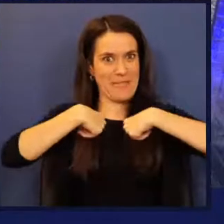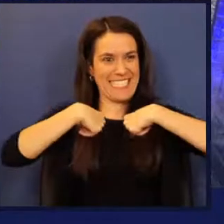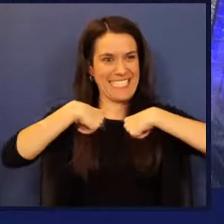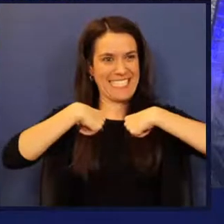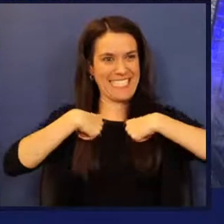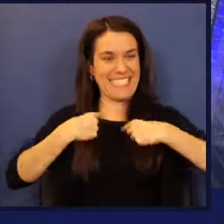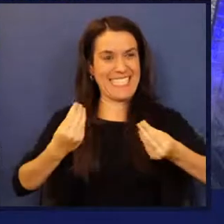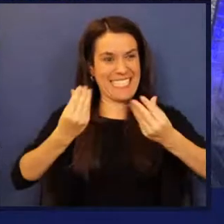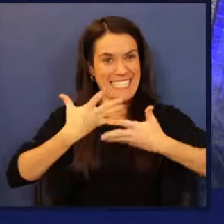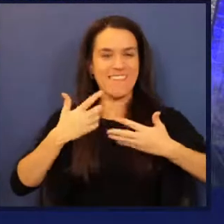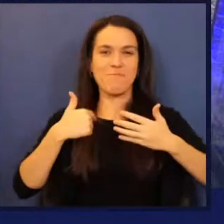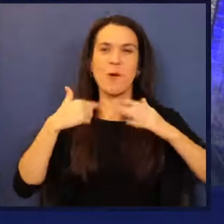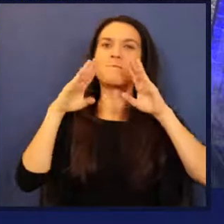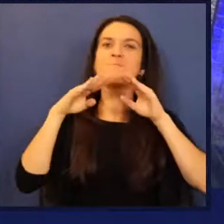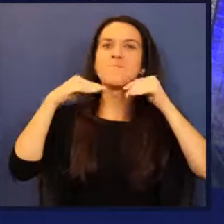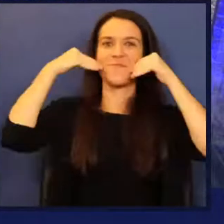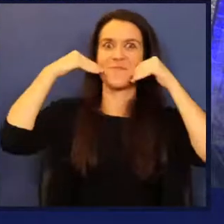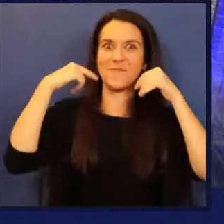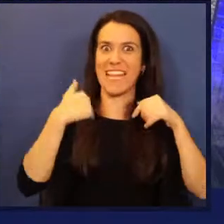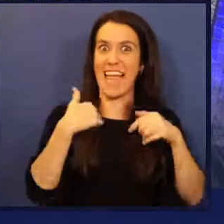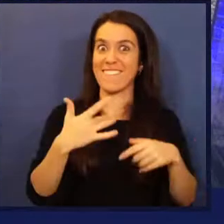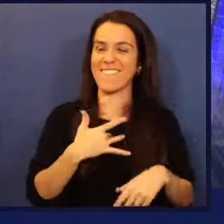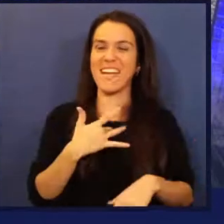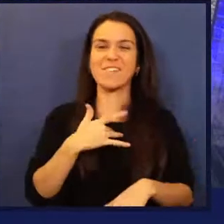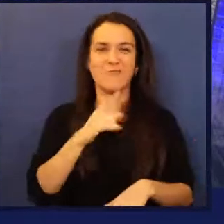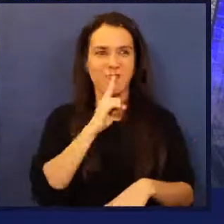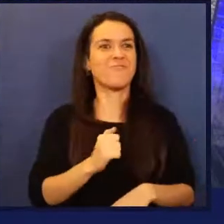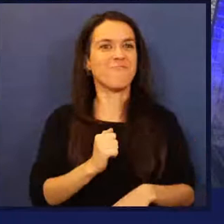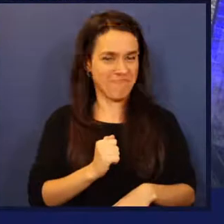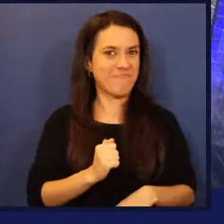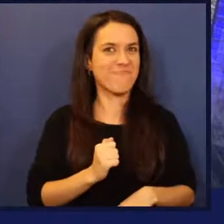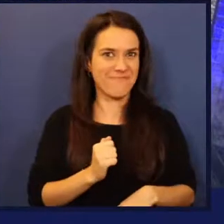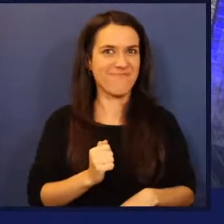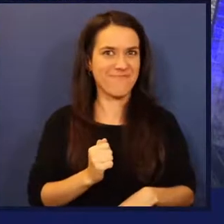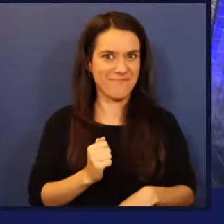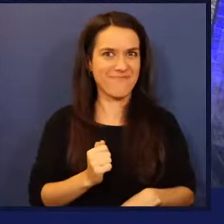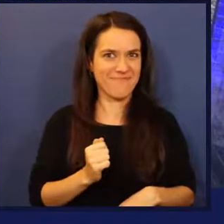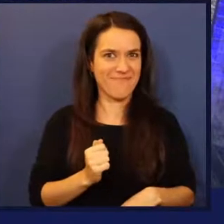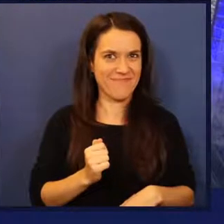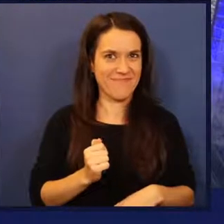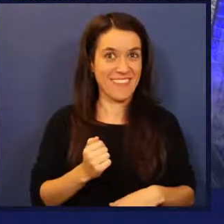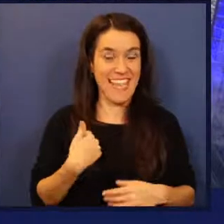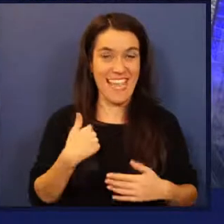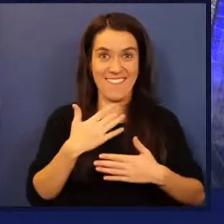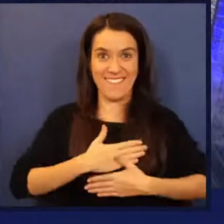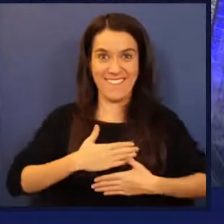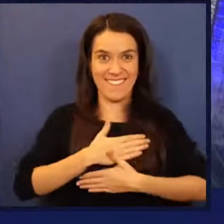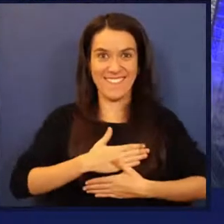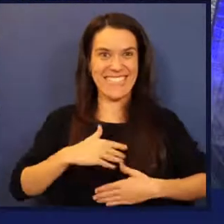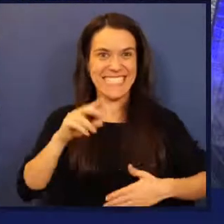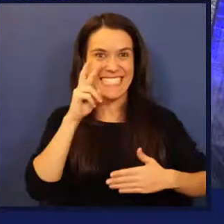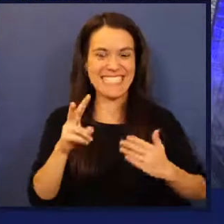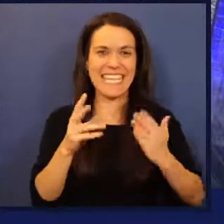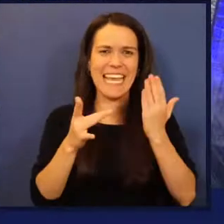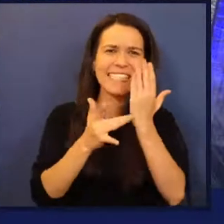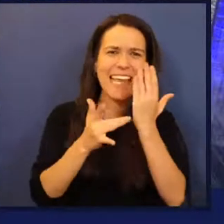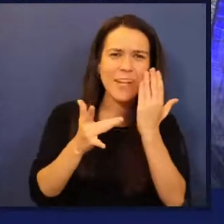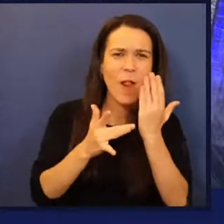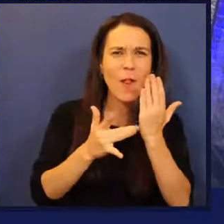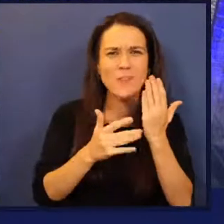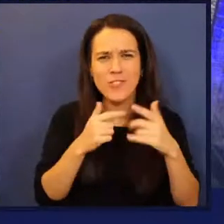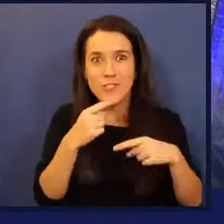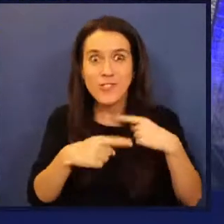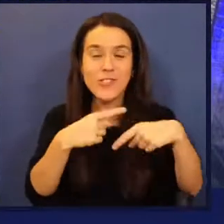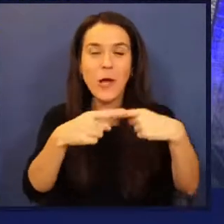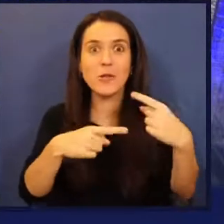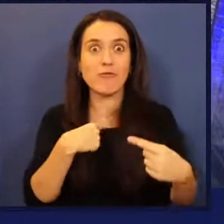make her happy. And, part of solving that problem is absolutely locating the technology. So I think it's great